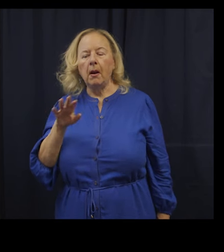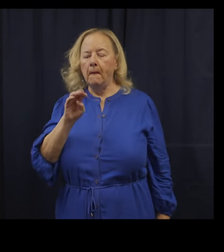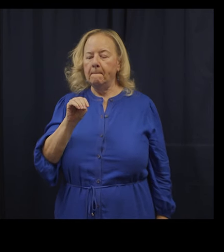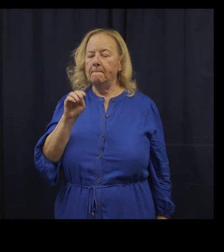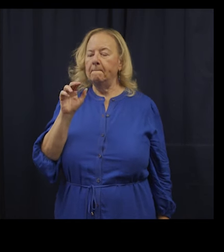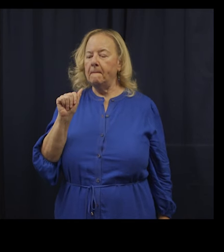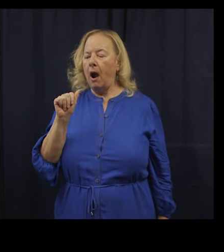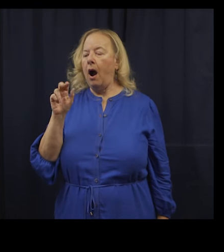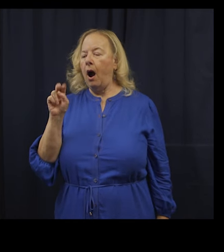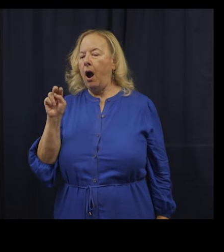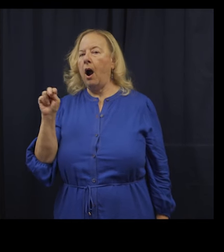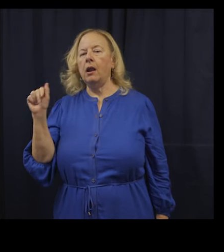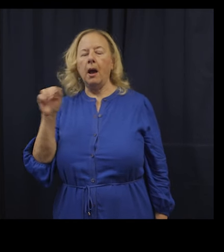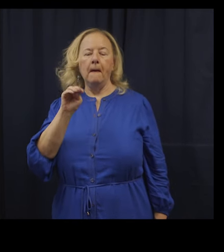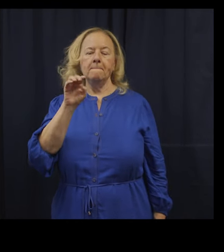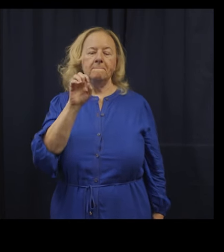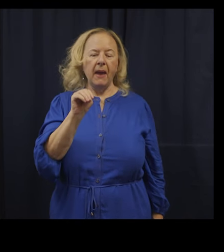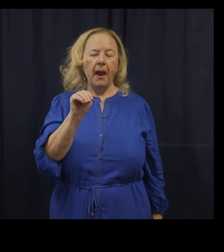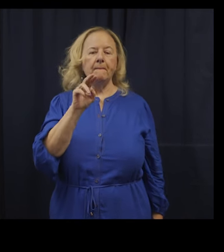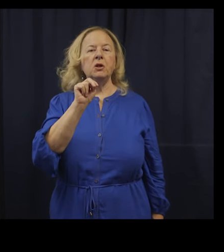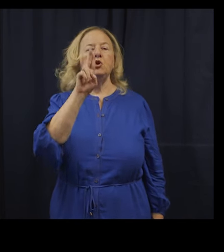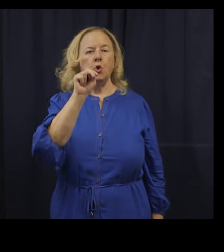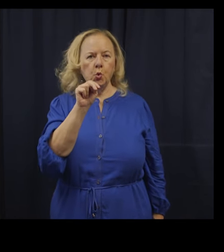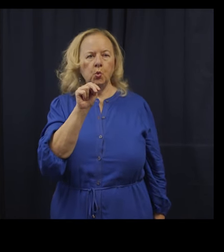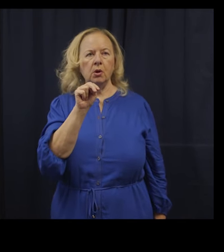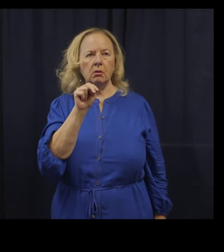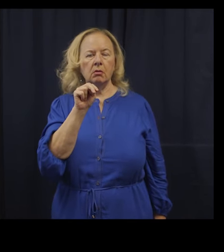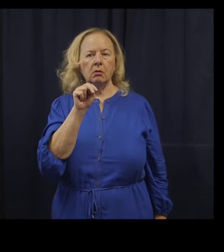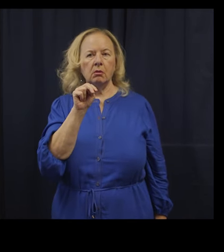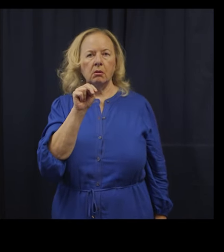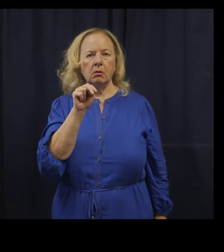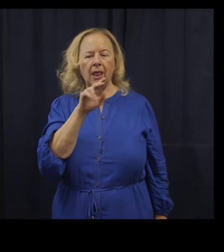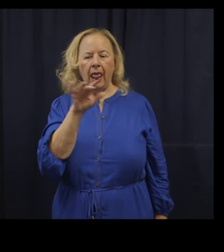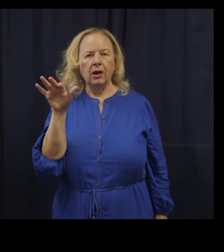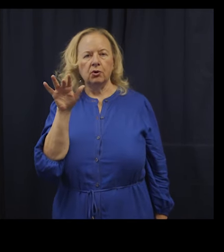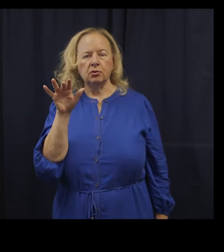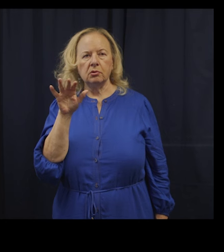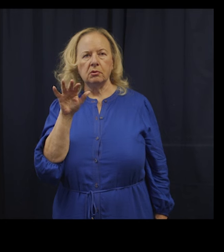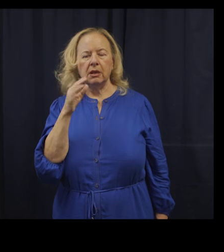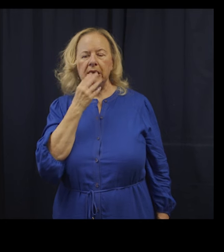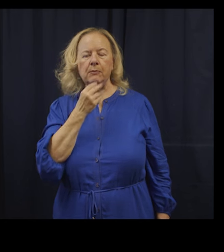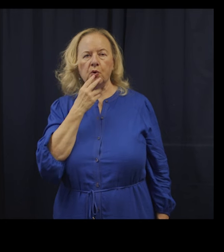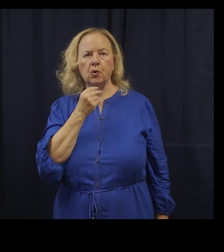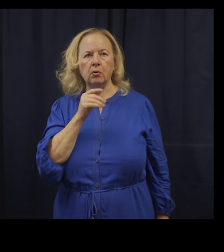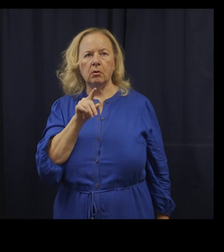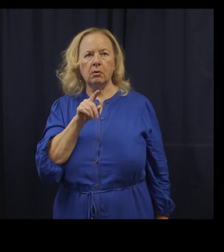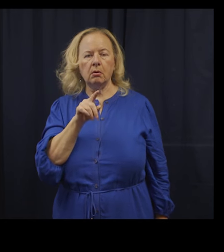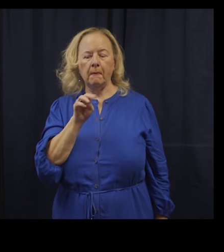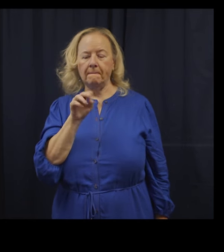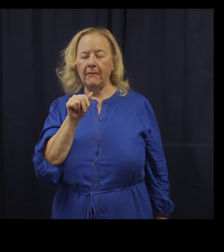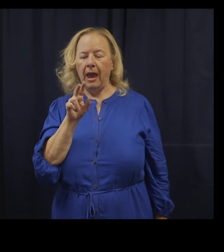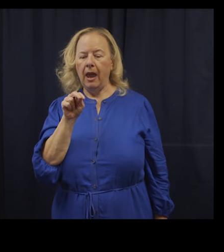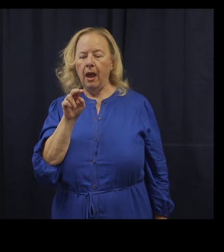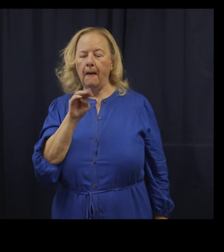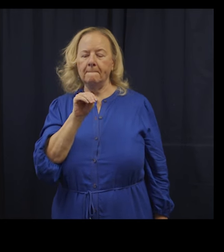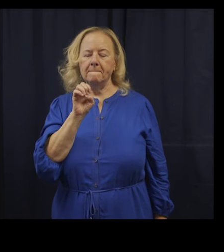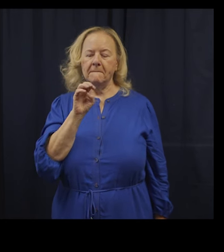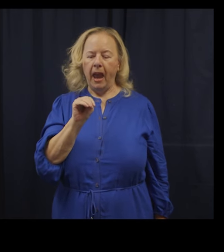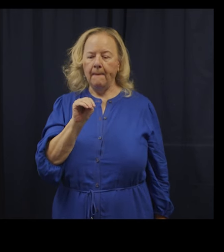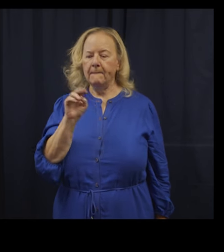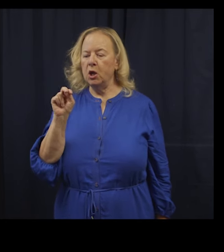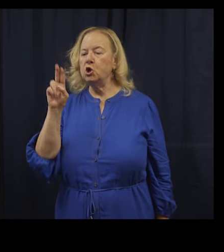Mana. Mem, noon. That's the final noon. So right there, I want. How do you spell manna in Hebrew? Mem,